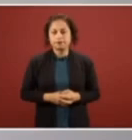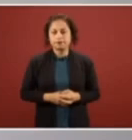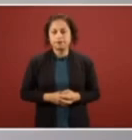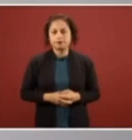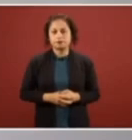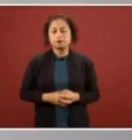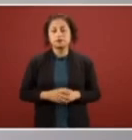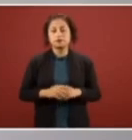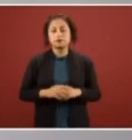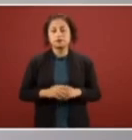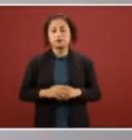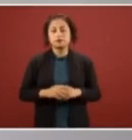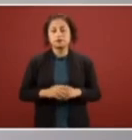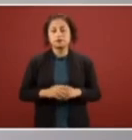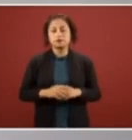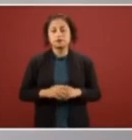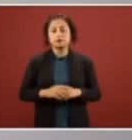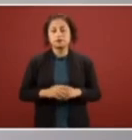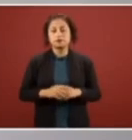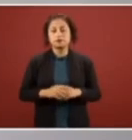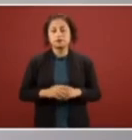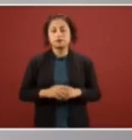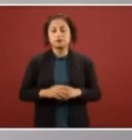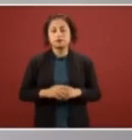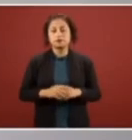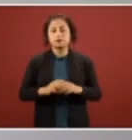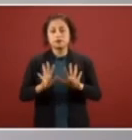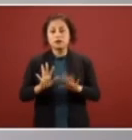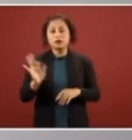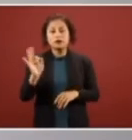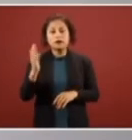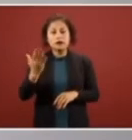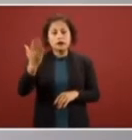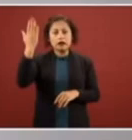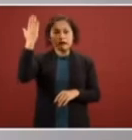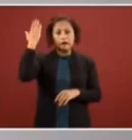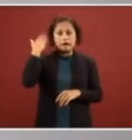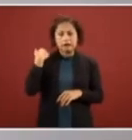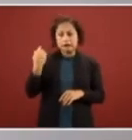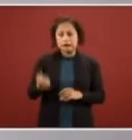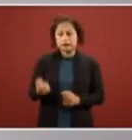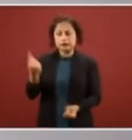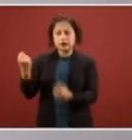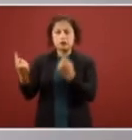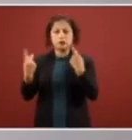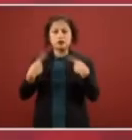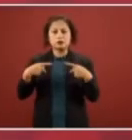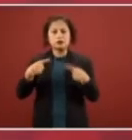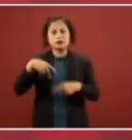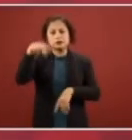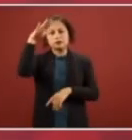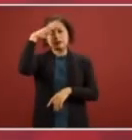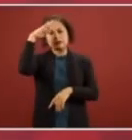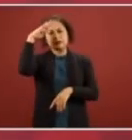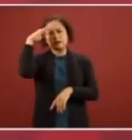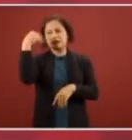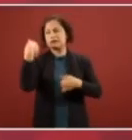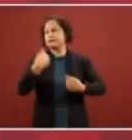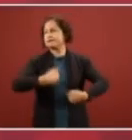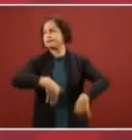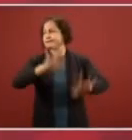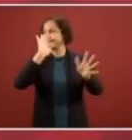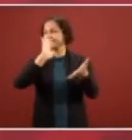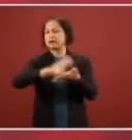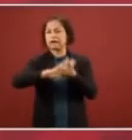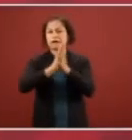pensaban algunos, when some had thought de que era imposible that it was impossible lograr un cambio